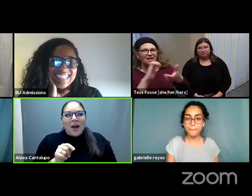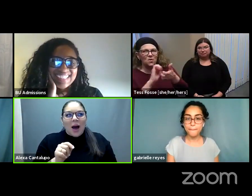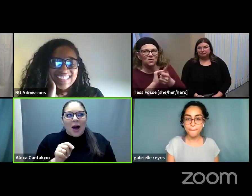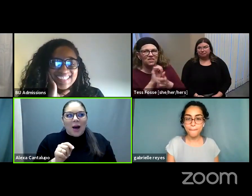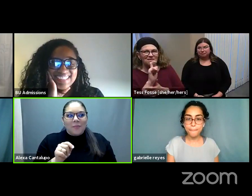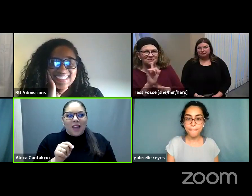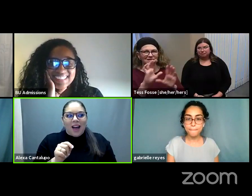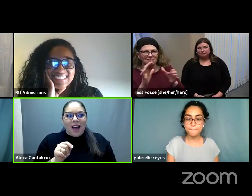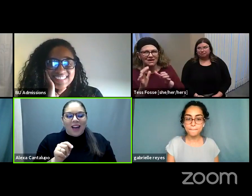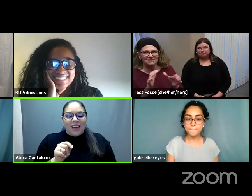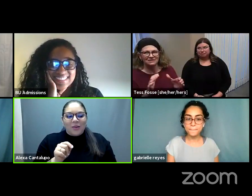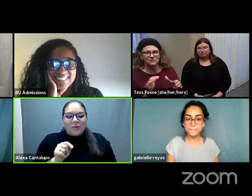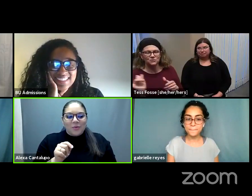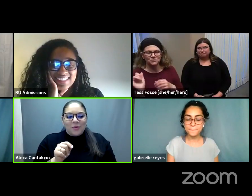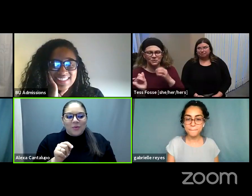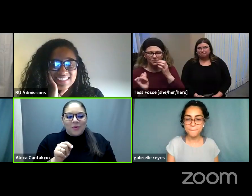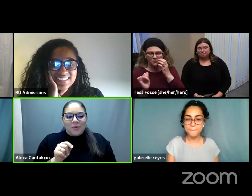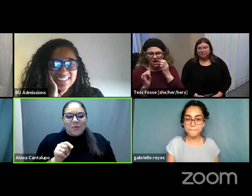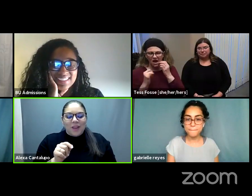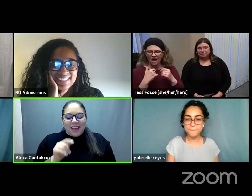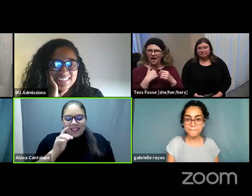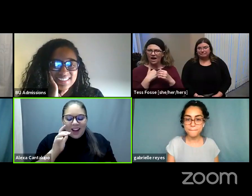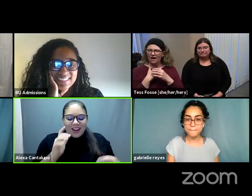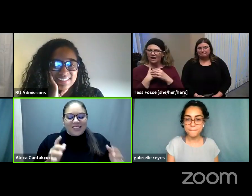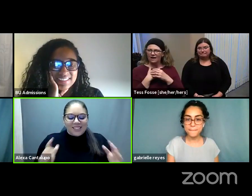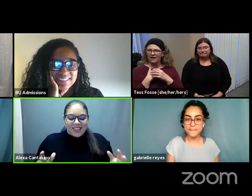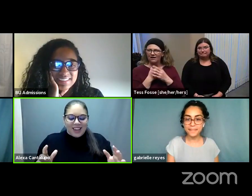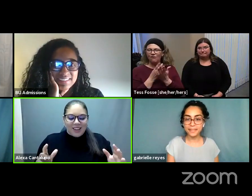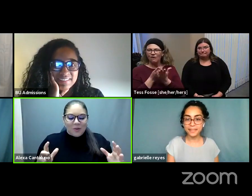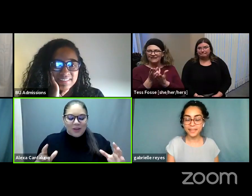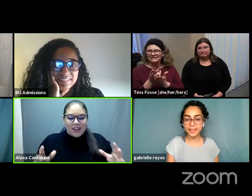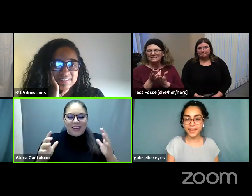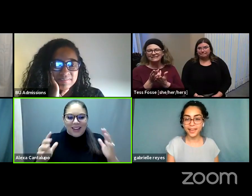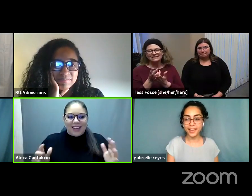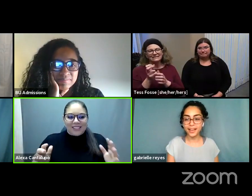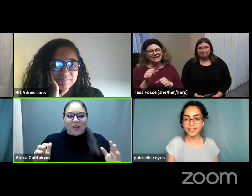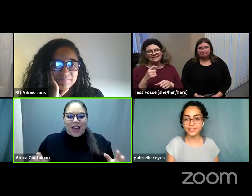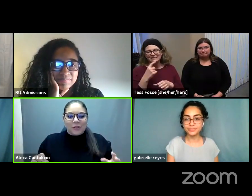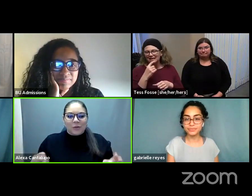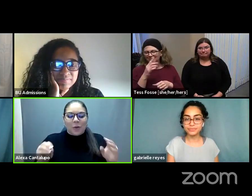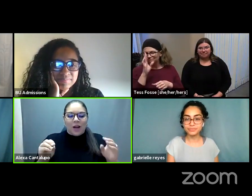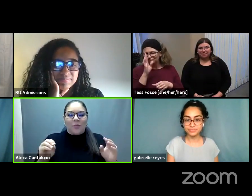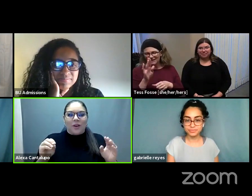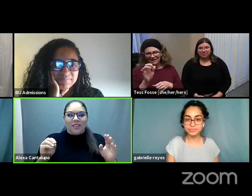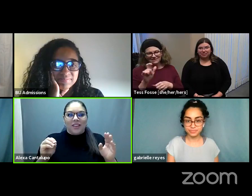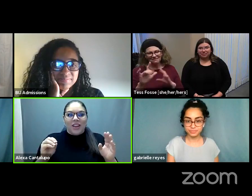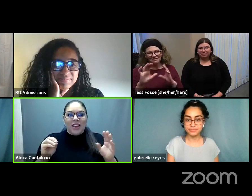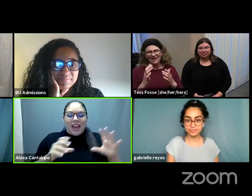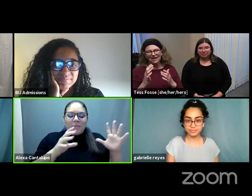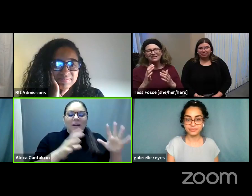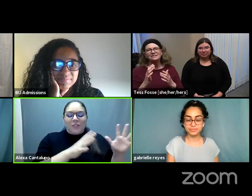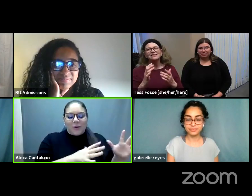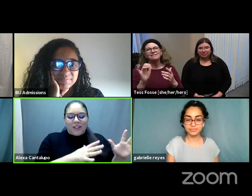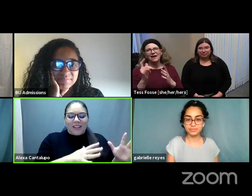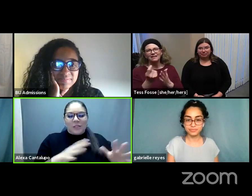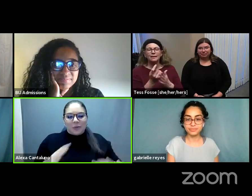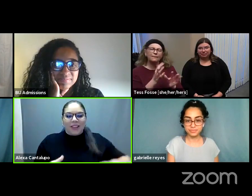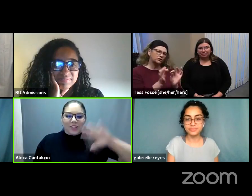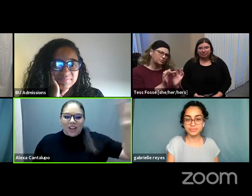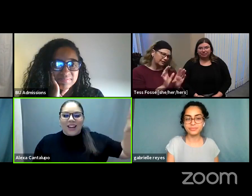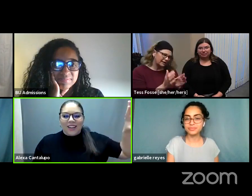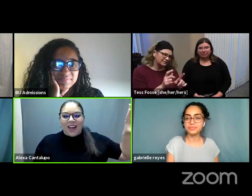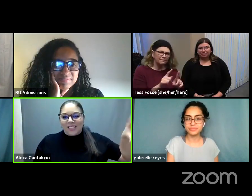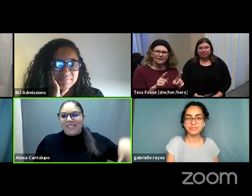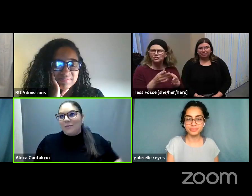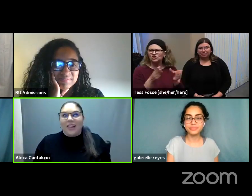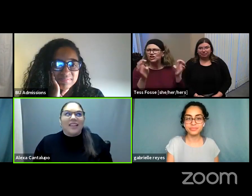classes. I can honestly say being in ASL class was probably one, and my interpreting classes, but like the